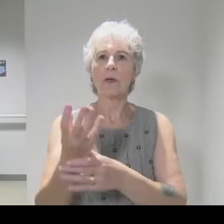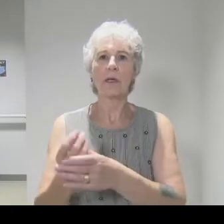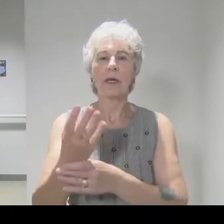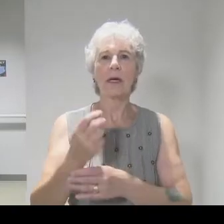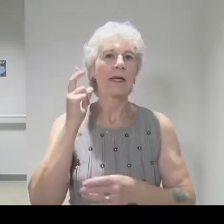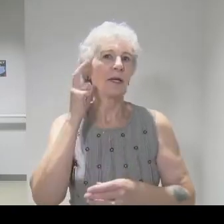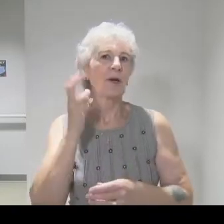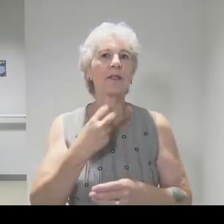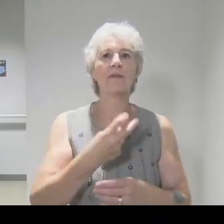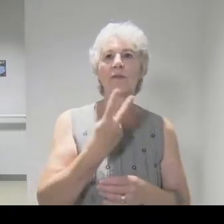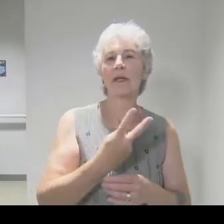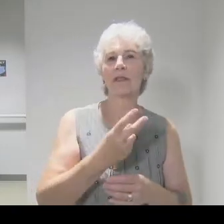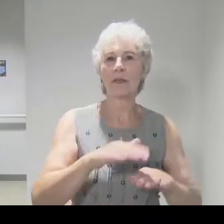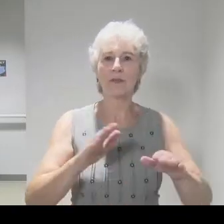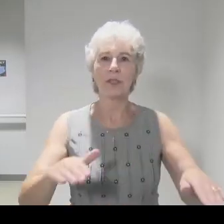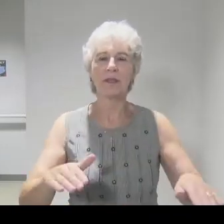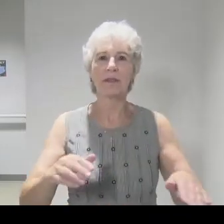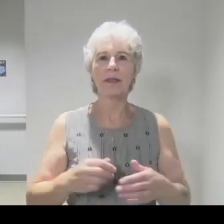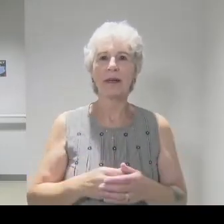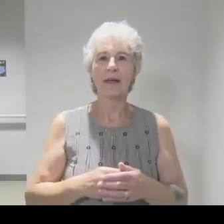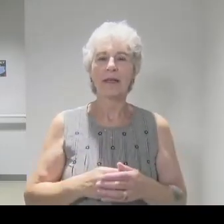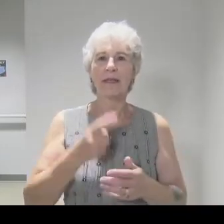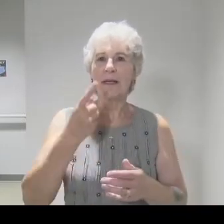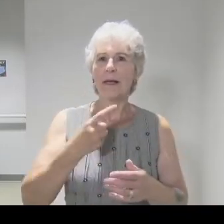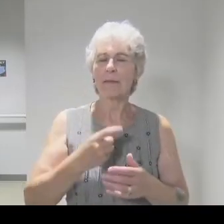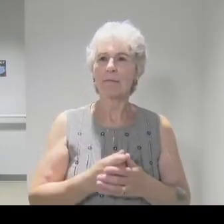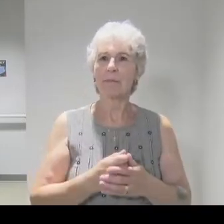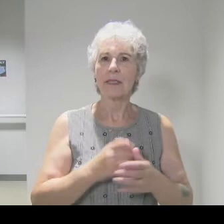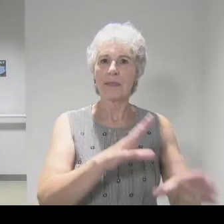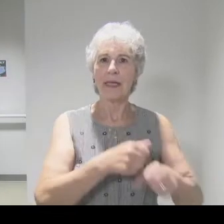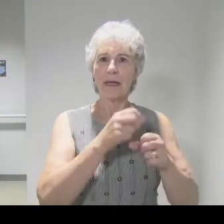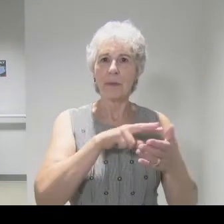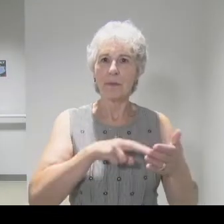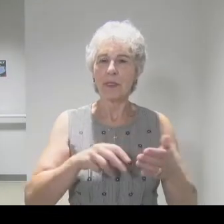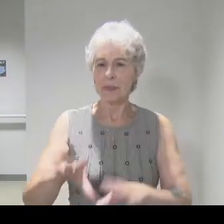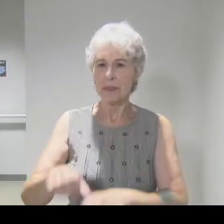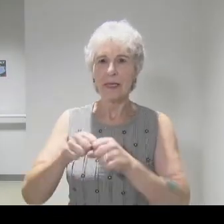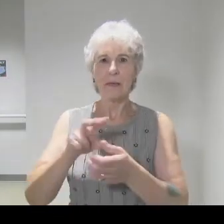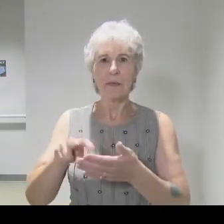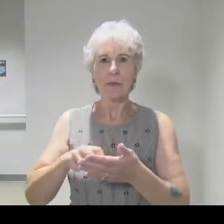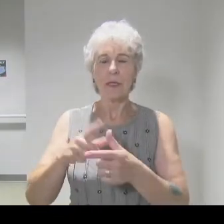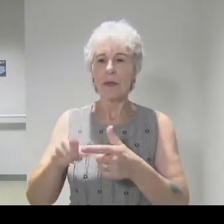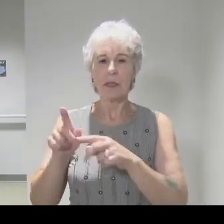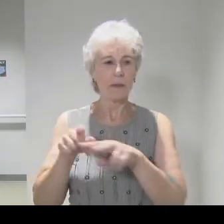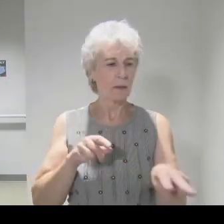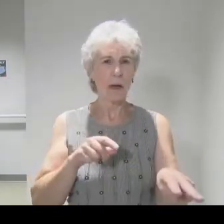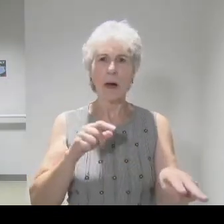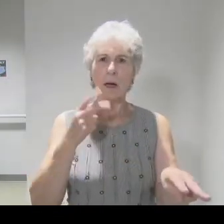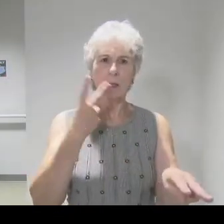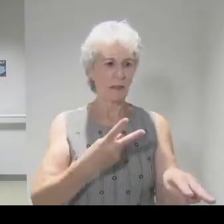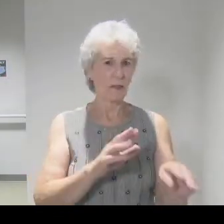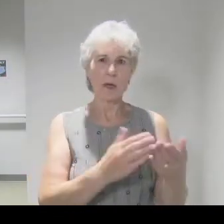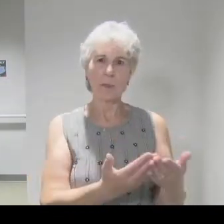playing, and the child said, "Take up and read, take up and read." Well, he saw a book lying on a table